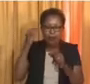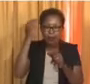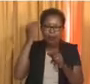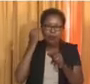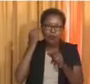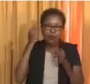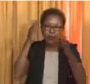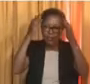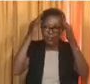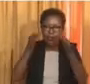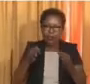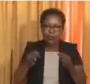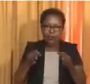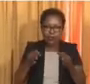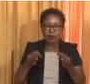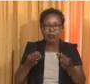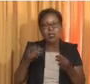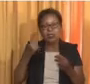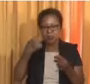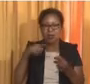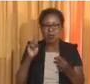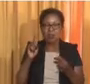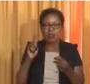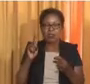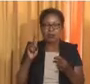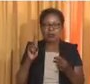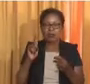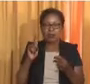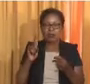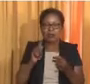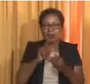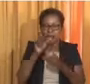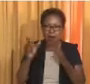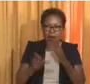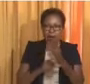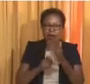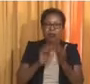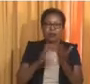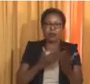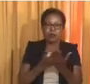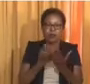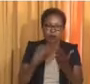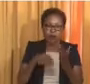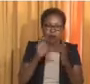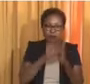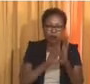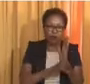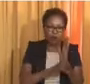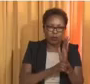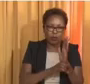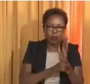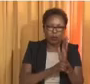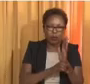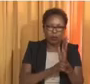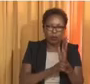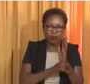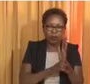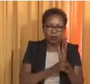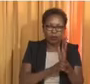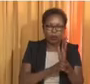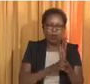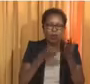properly seized under that provision of the Constitution. And having set out the